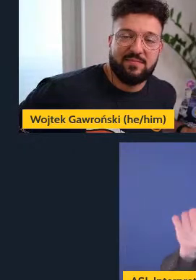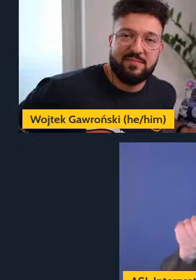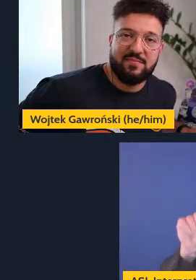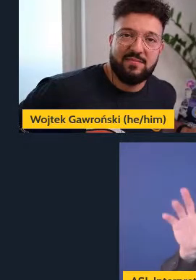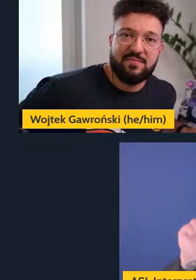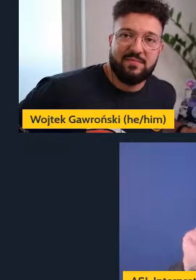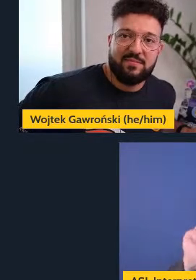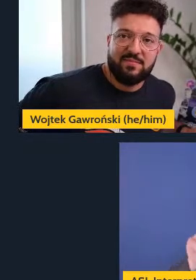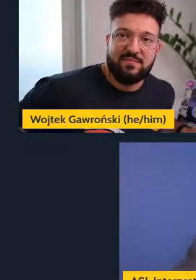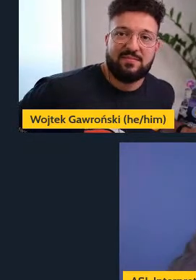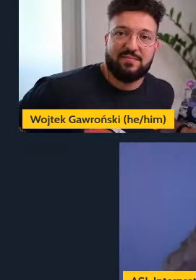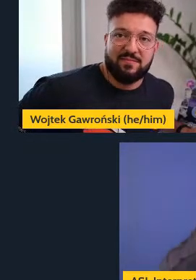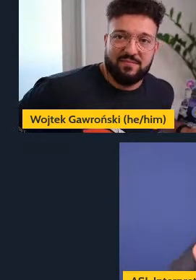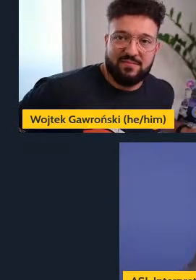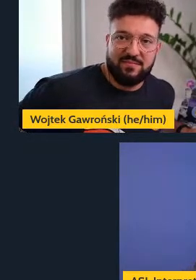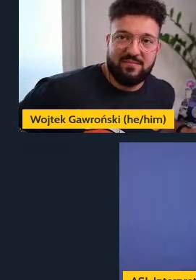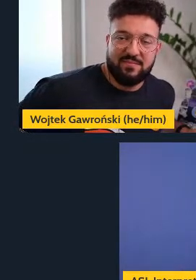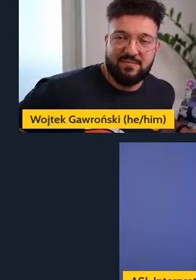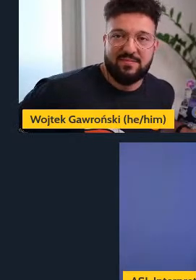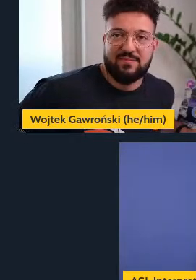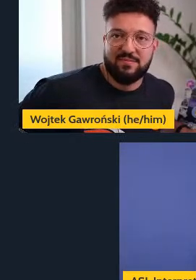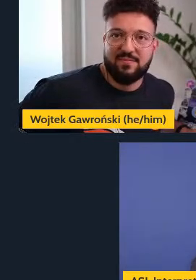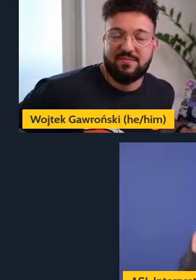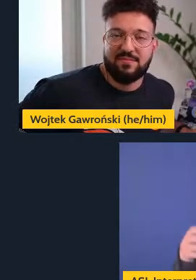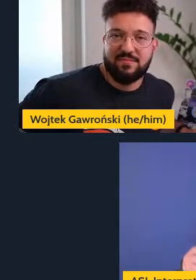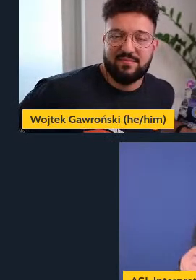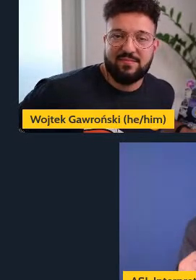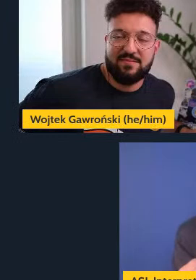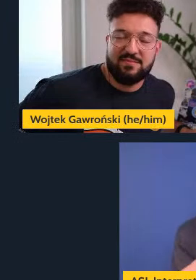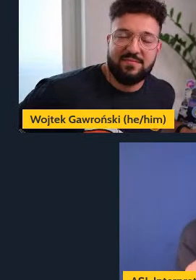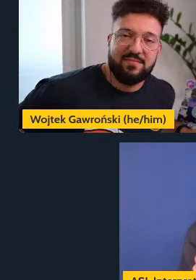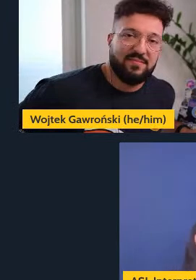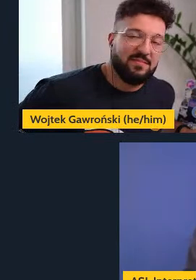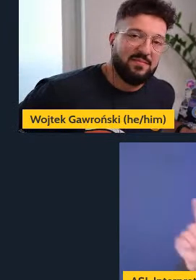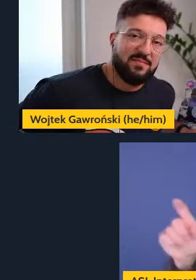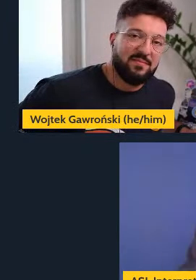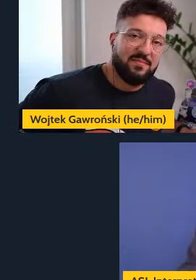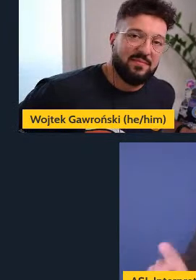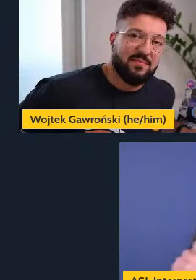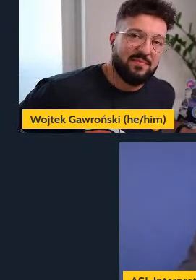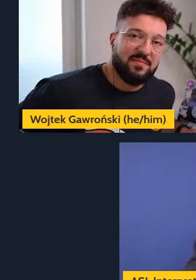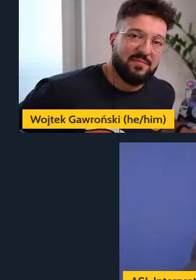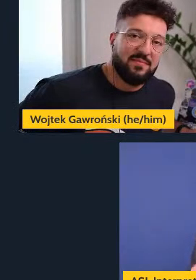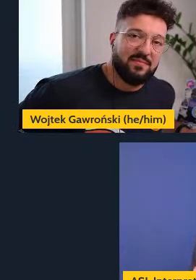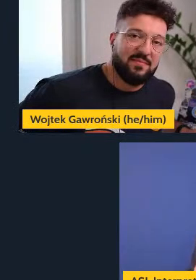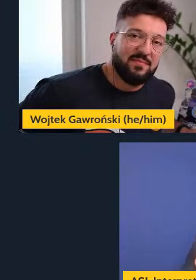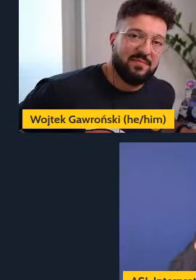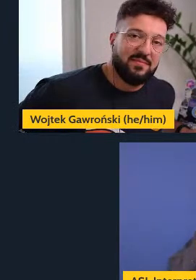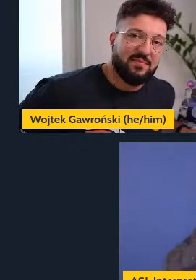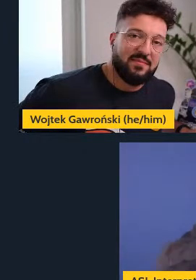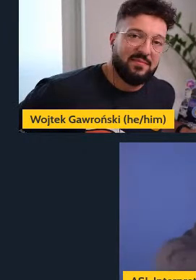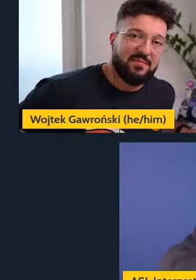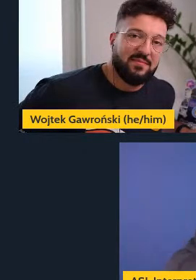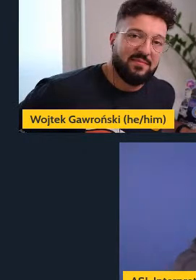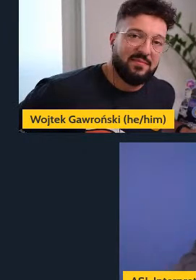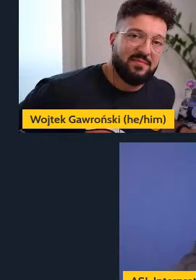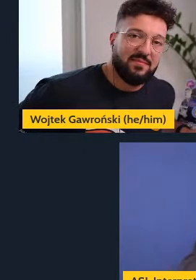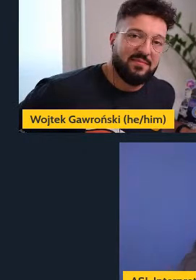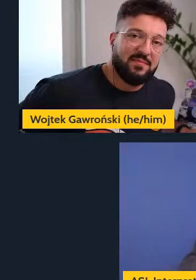focus more on like containers and deployments of containers, and of course I will choose CDK